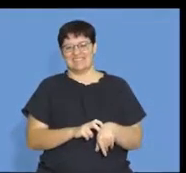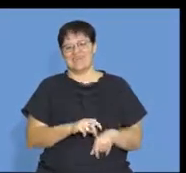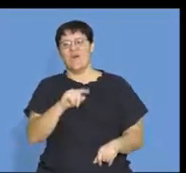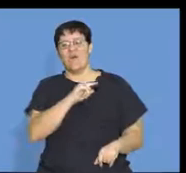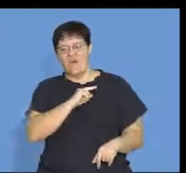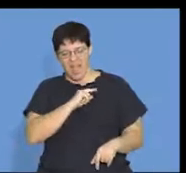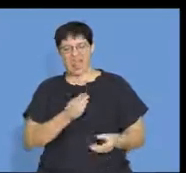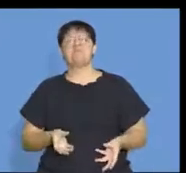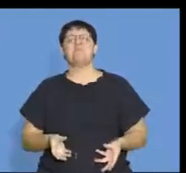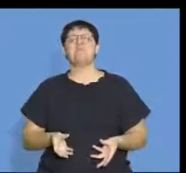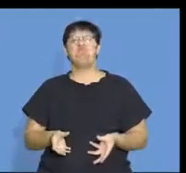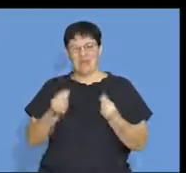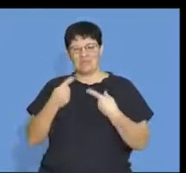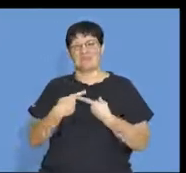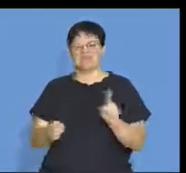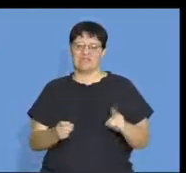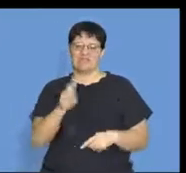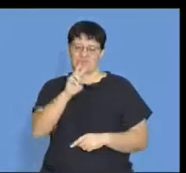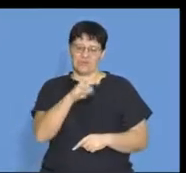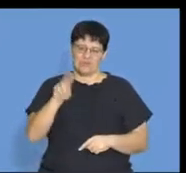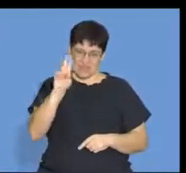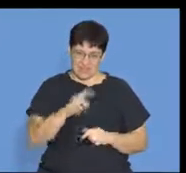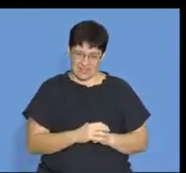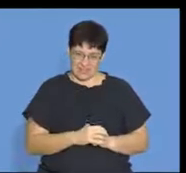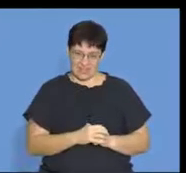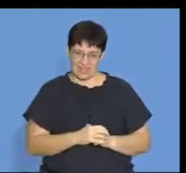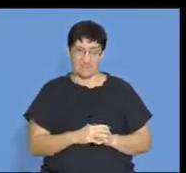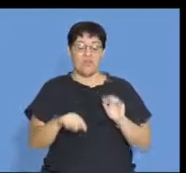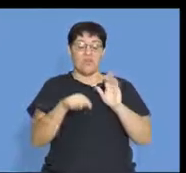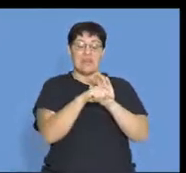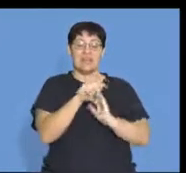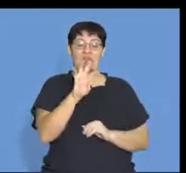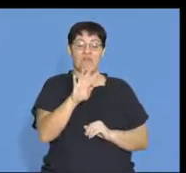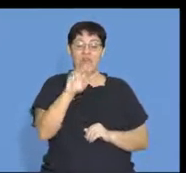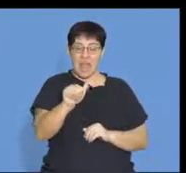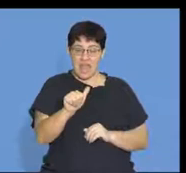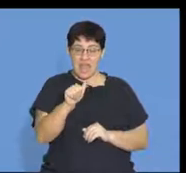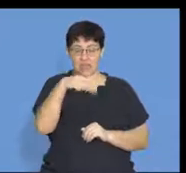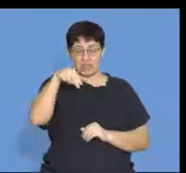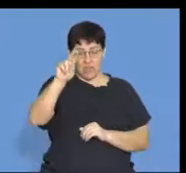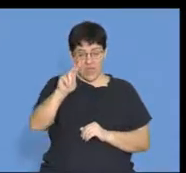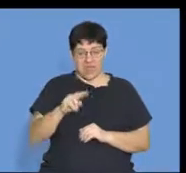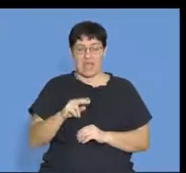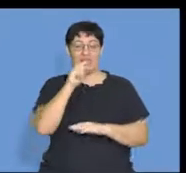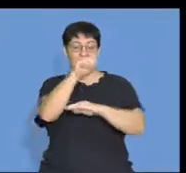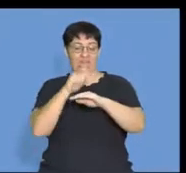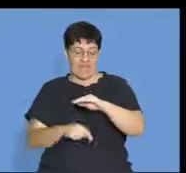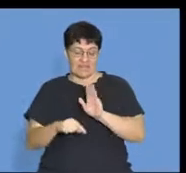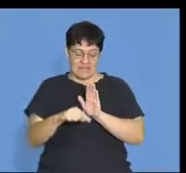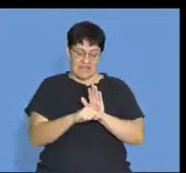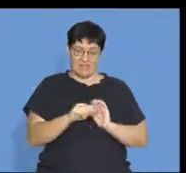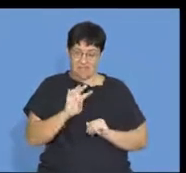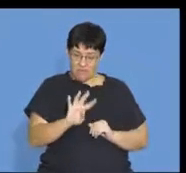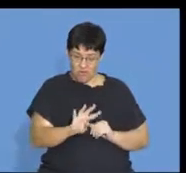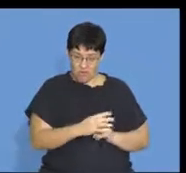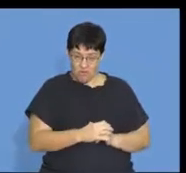qualify as a difference of two squares. So negative 4a squared divided by negative 4